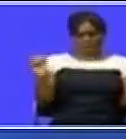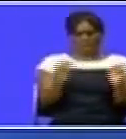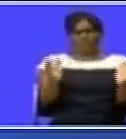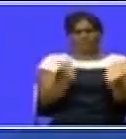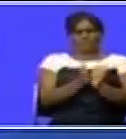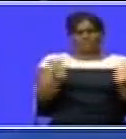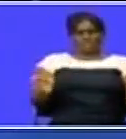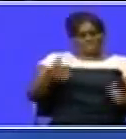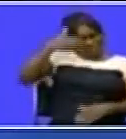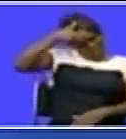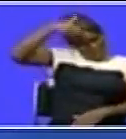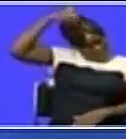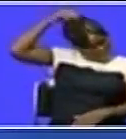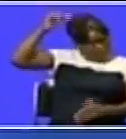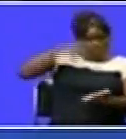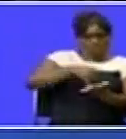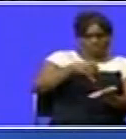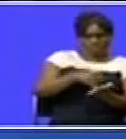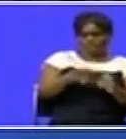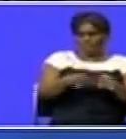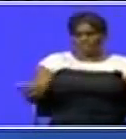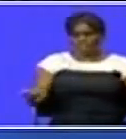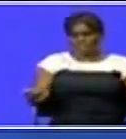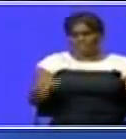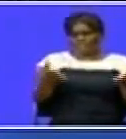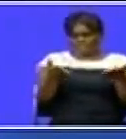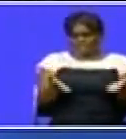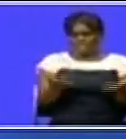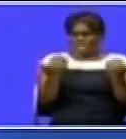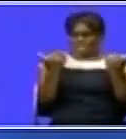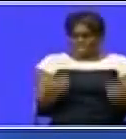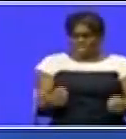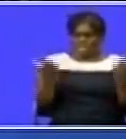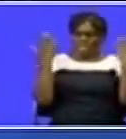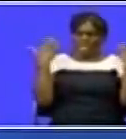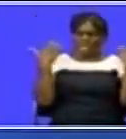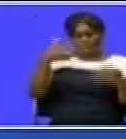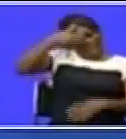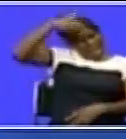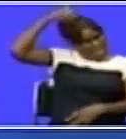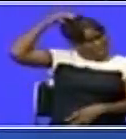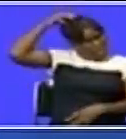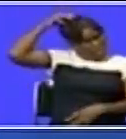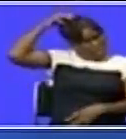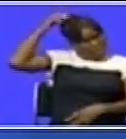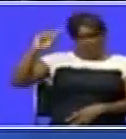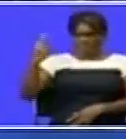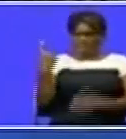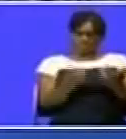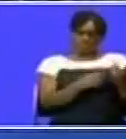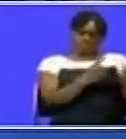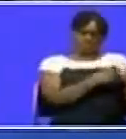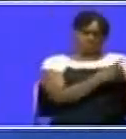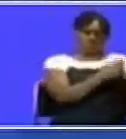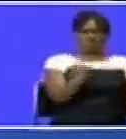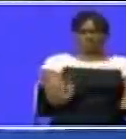general lion pride composition and distribution in the park, thus the need for a lion survey. This is the first census of this magnitude in this